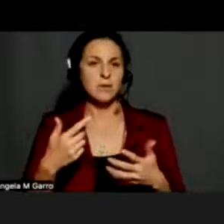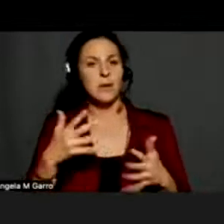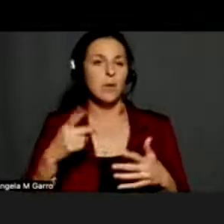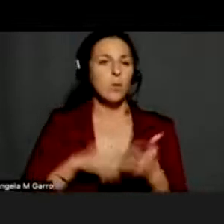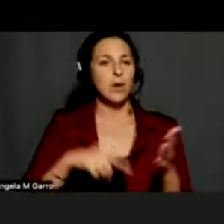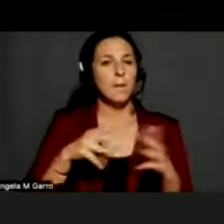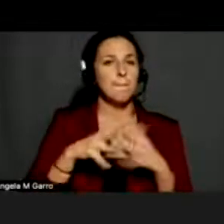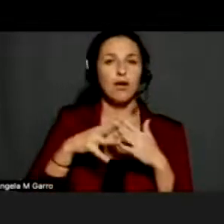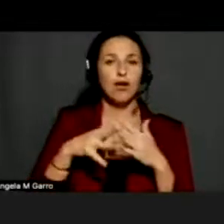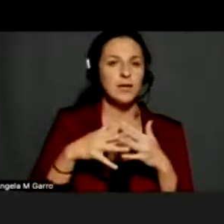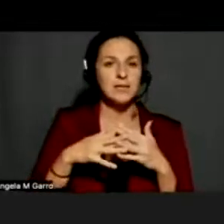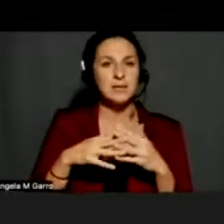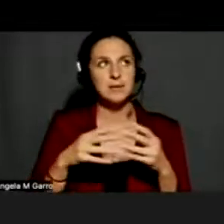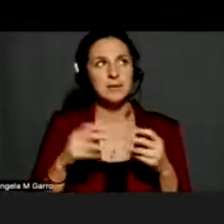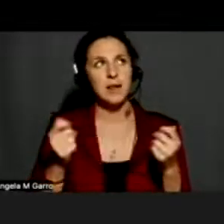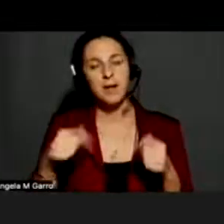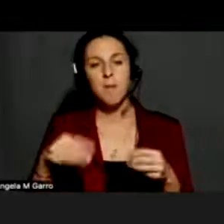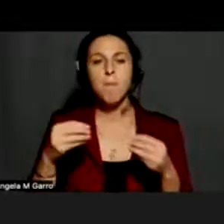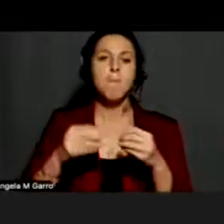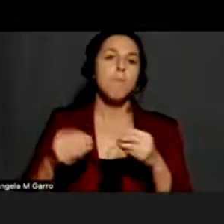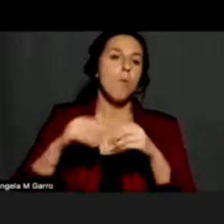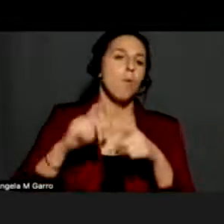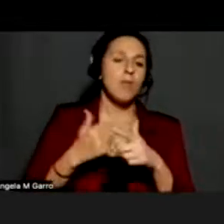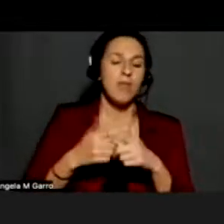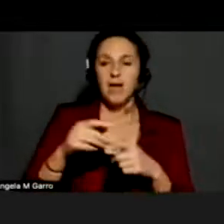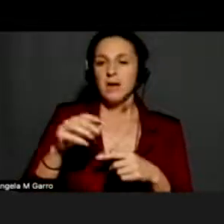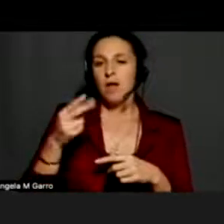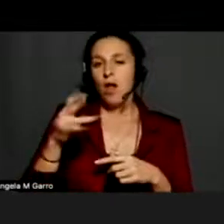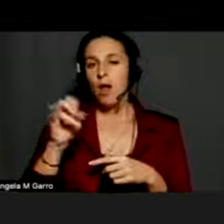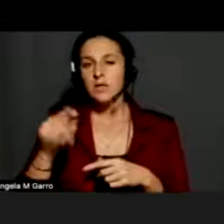is more than just Holocaust. This is the martyrs and